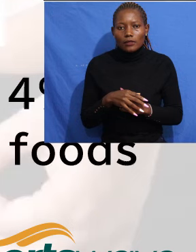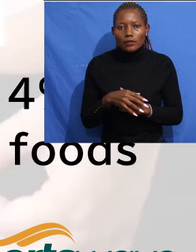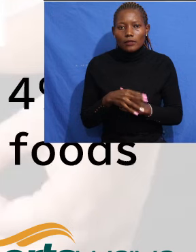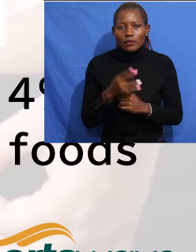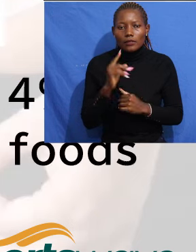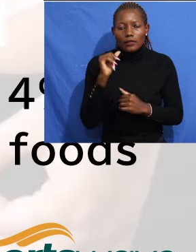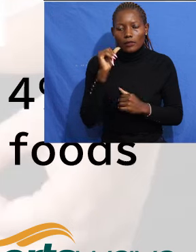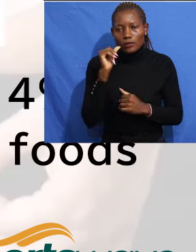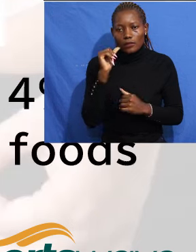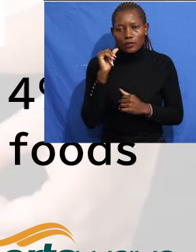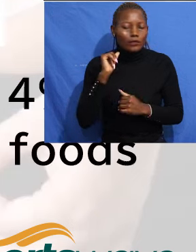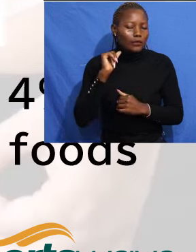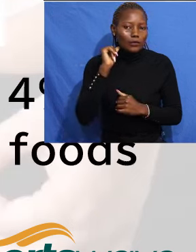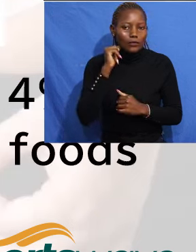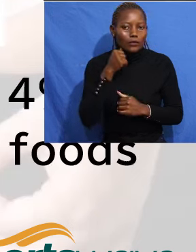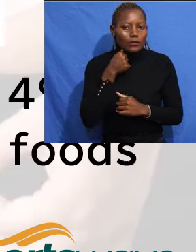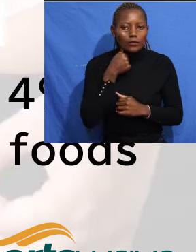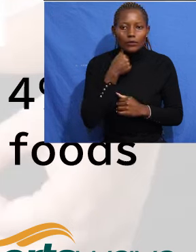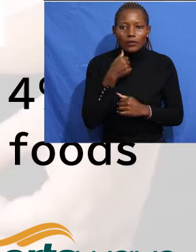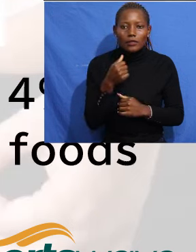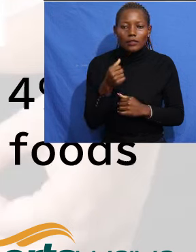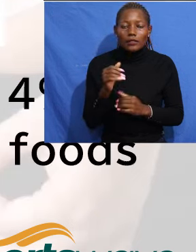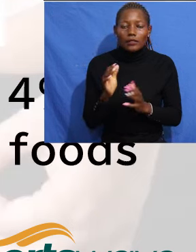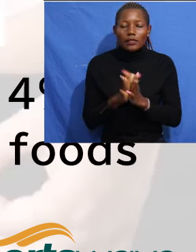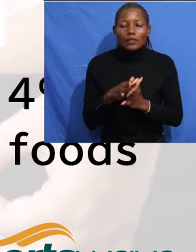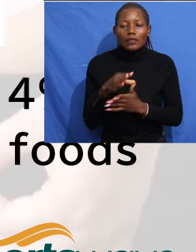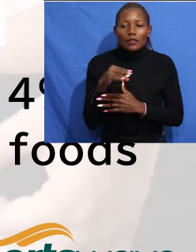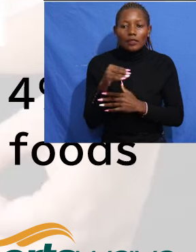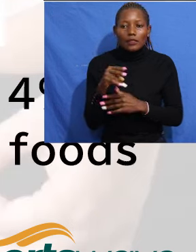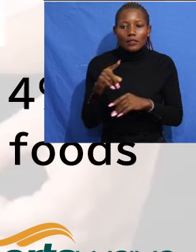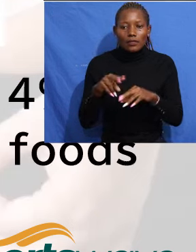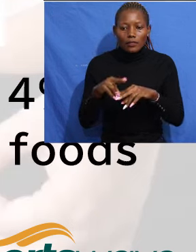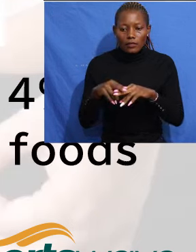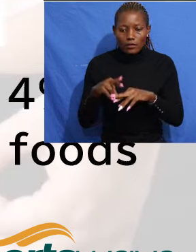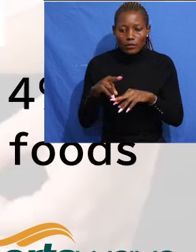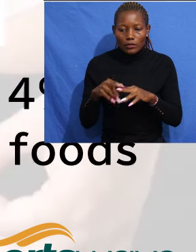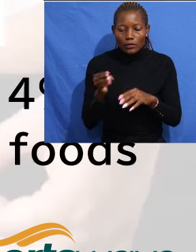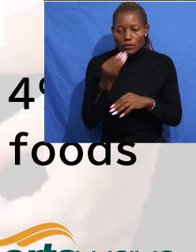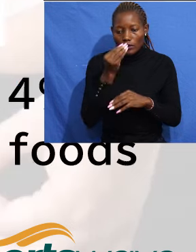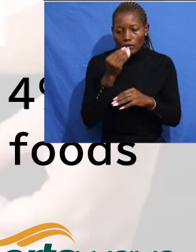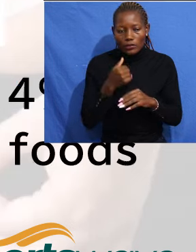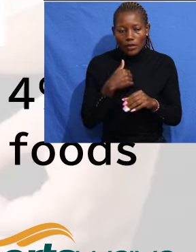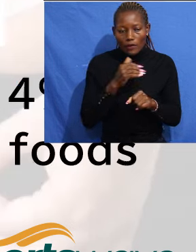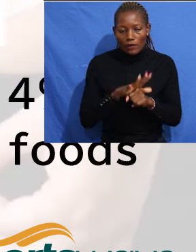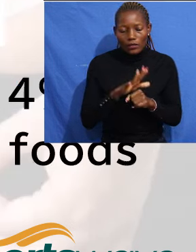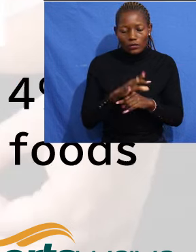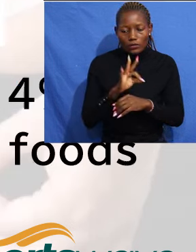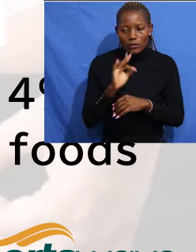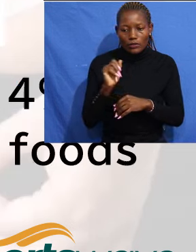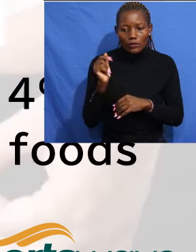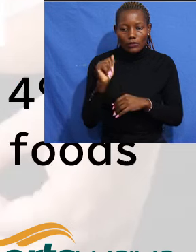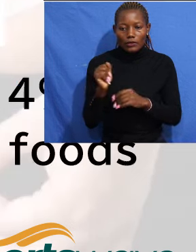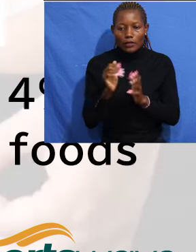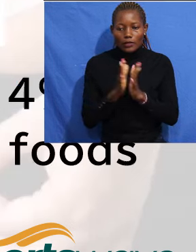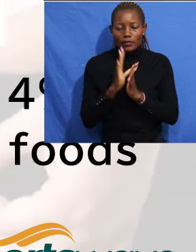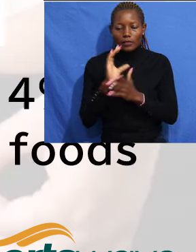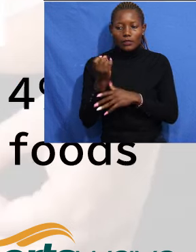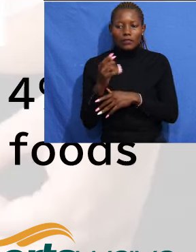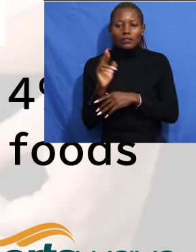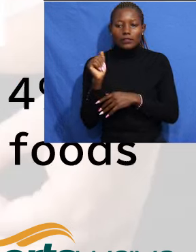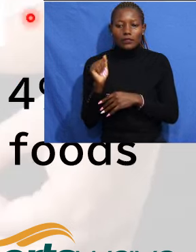62%. These sweets and salty foods contains a lot of fats and carbohydrates. So the decrements